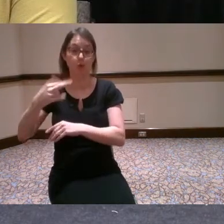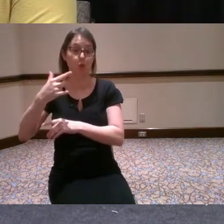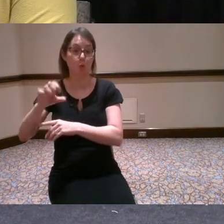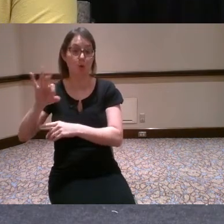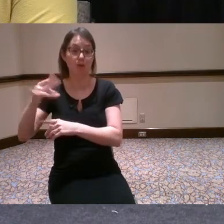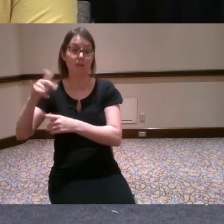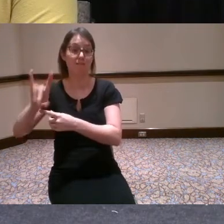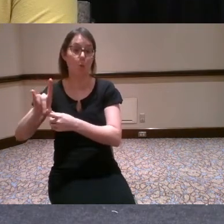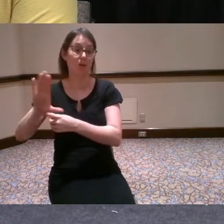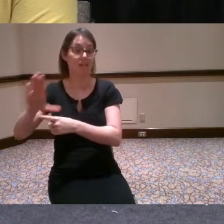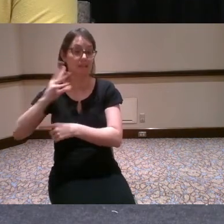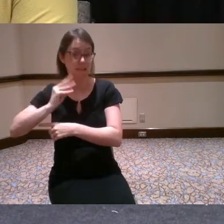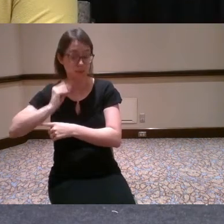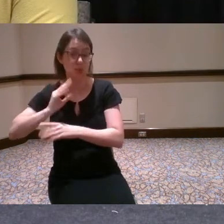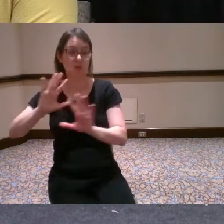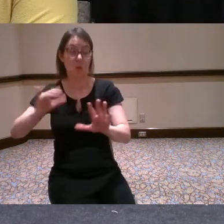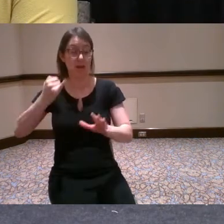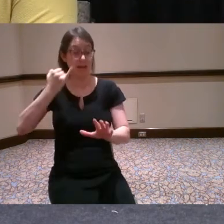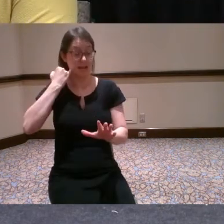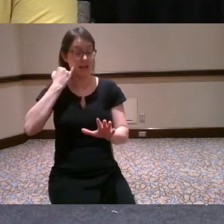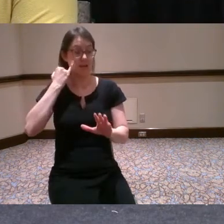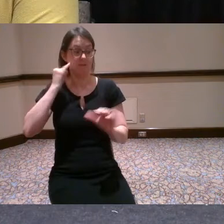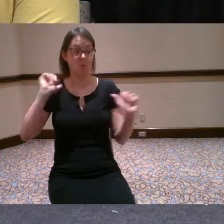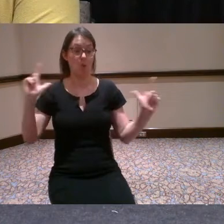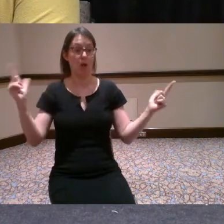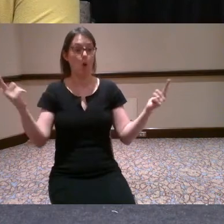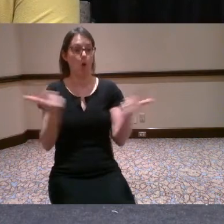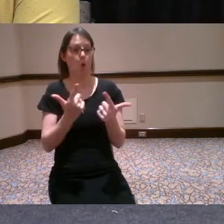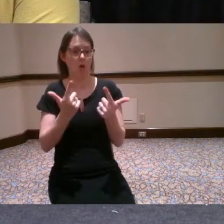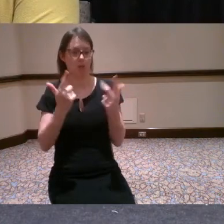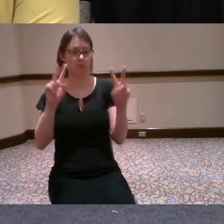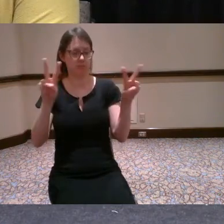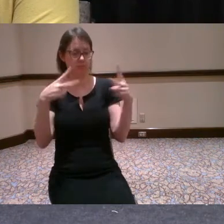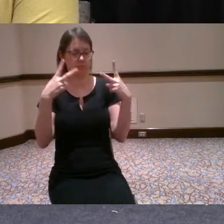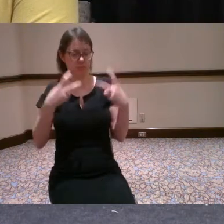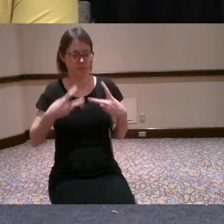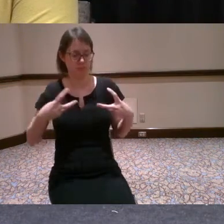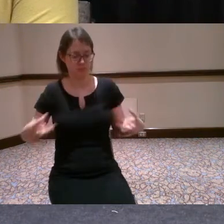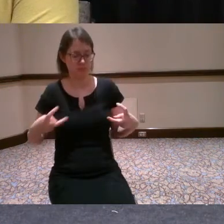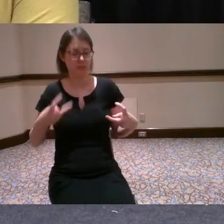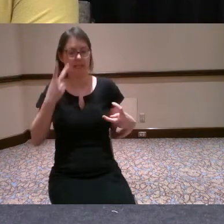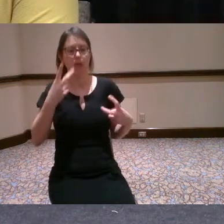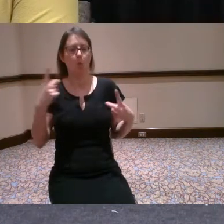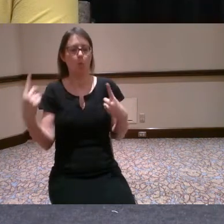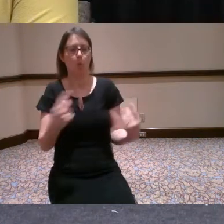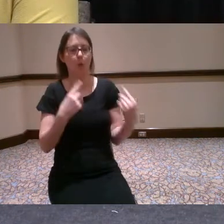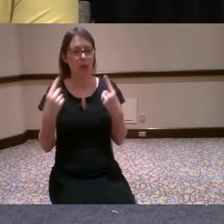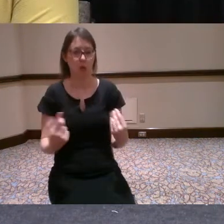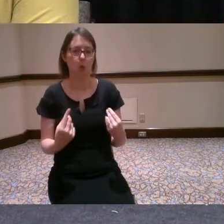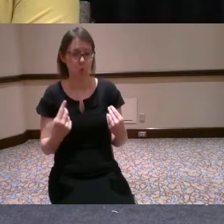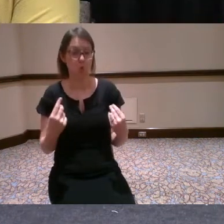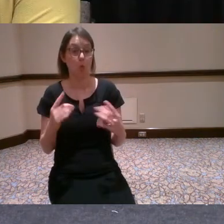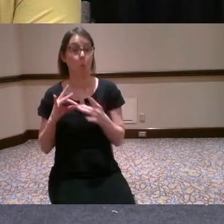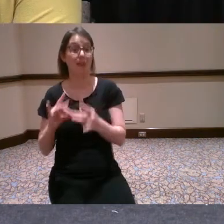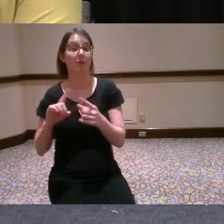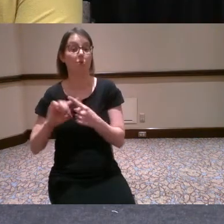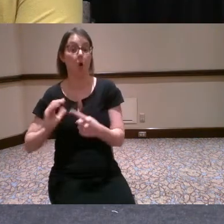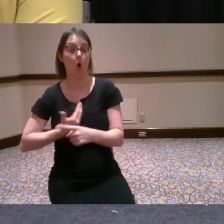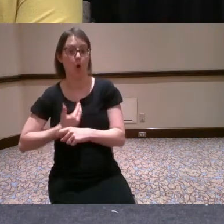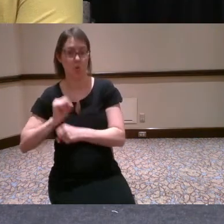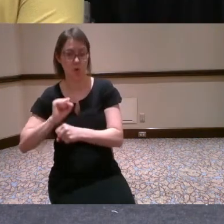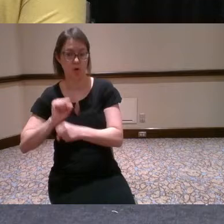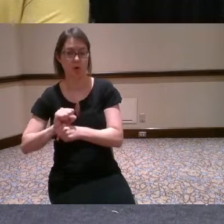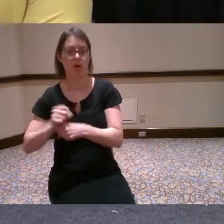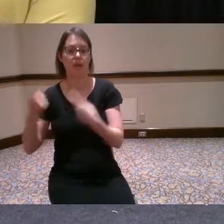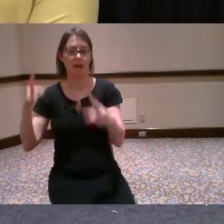think if we all work inside of our individual, you know, components and, you know, containers to do the work that we can do, then the work is happening